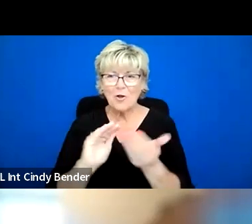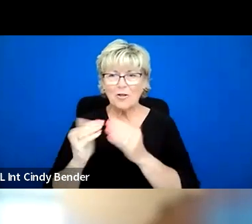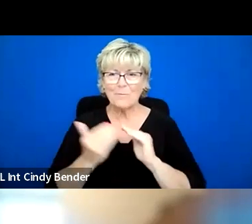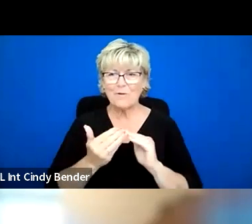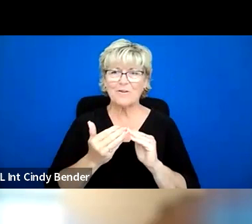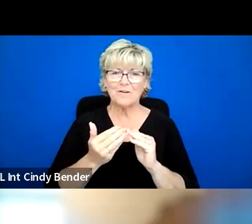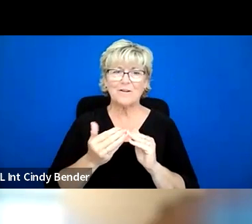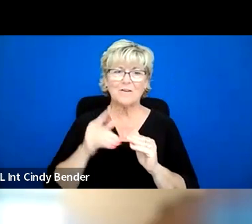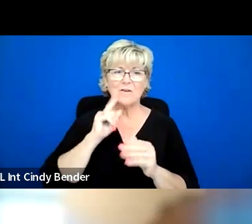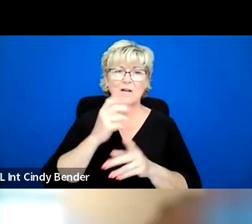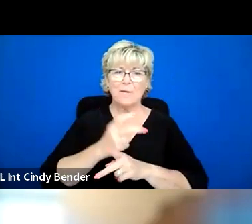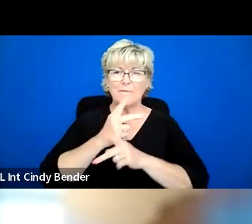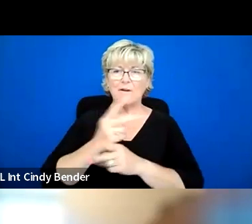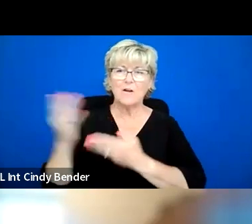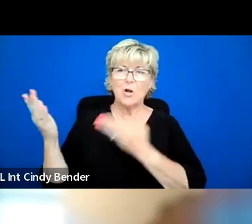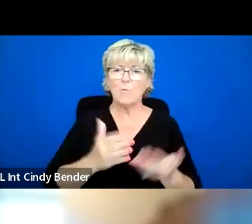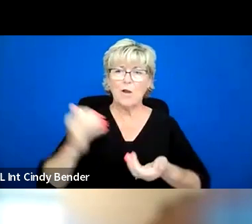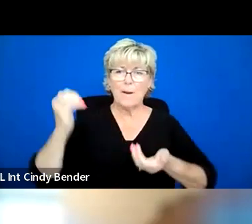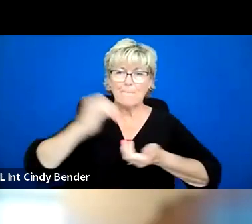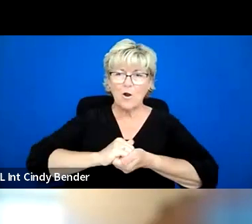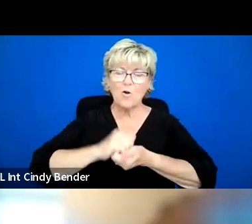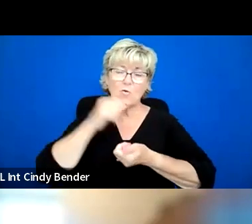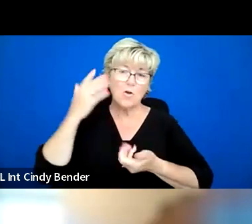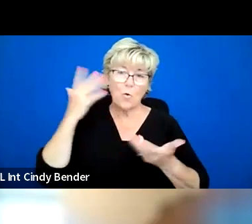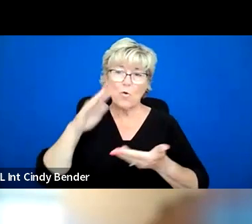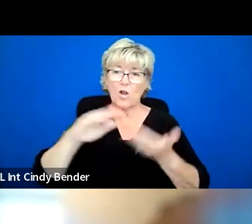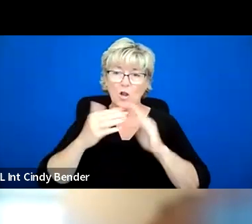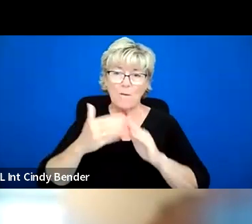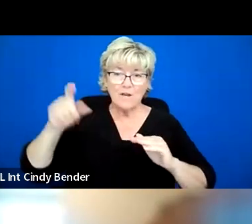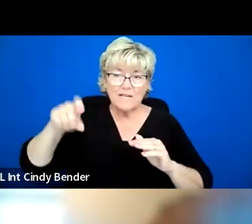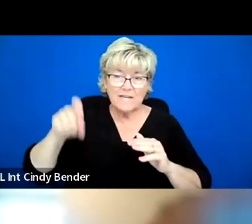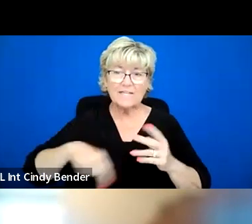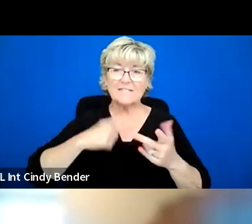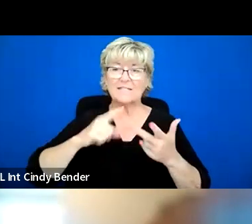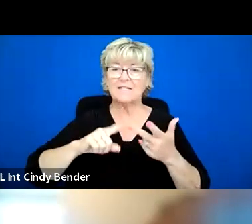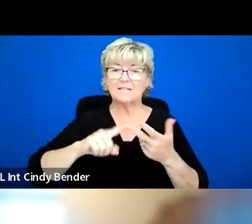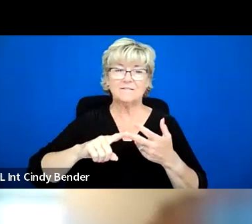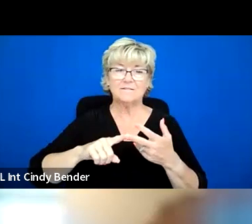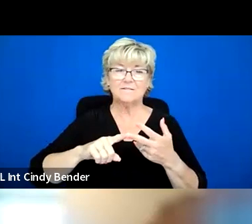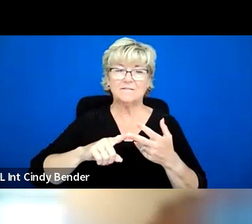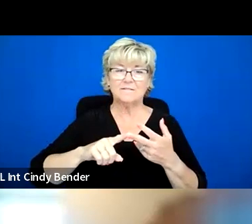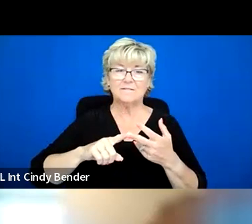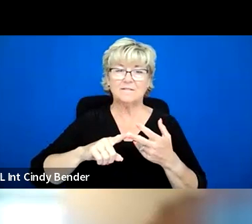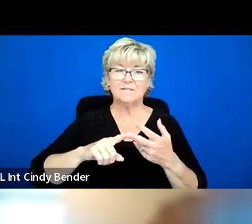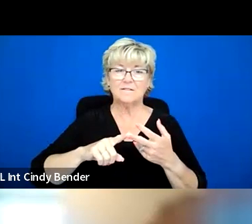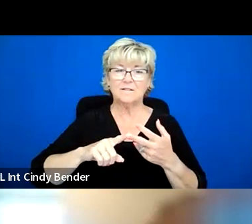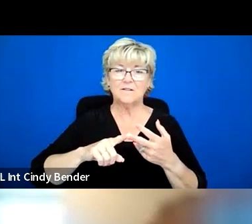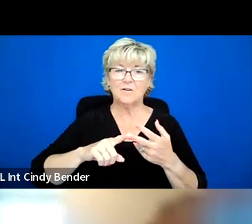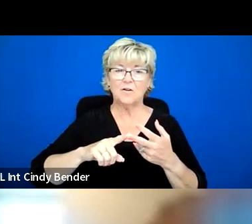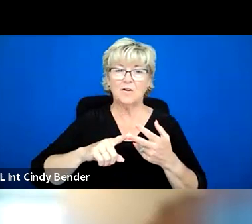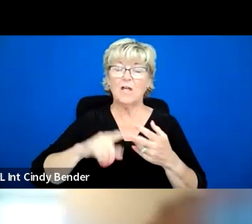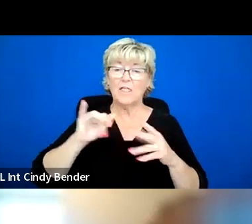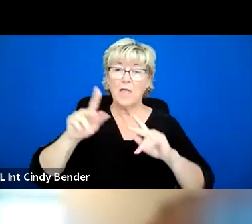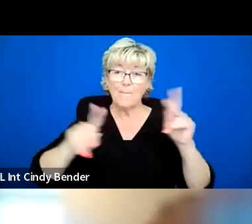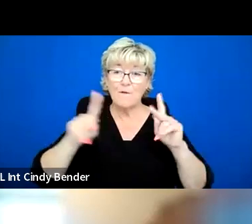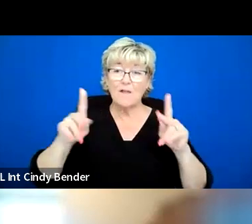time. So you really need to bring those partners that know what your community needs, that knows the different the populations